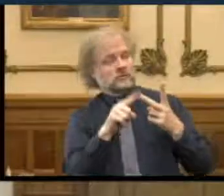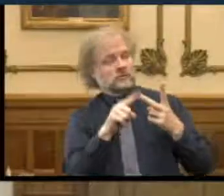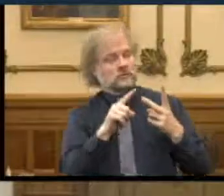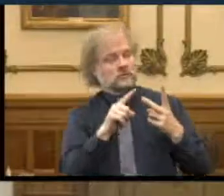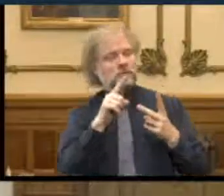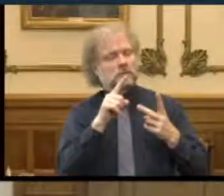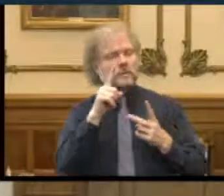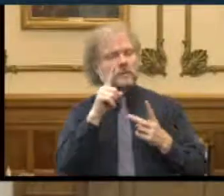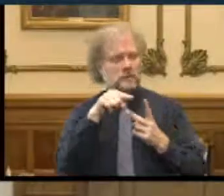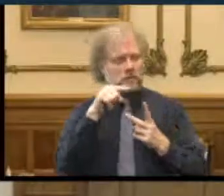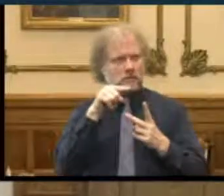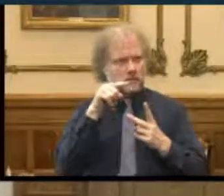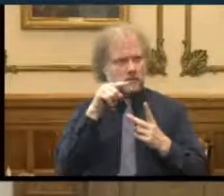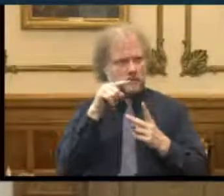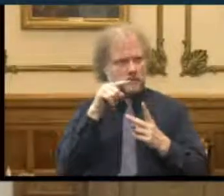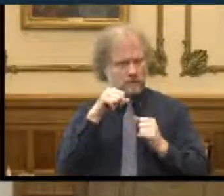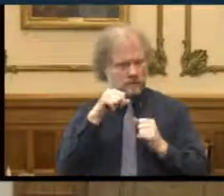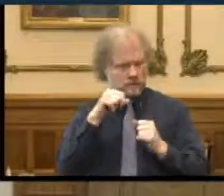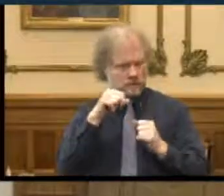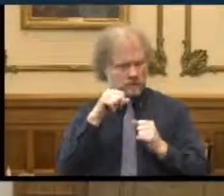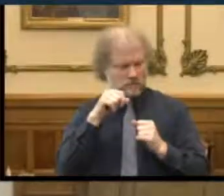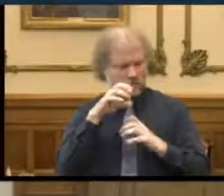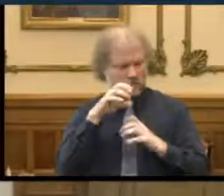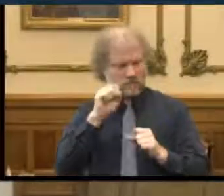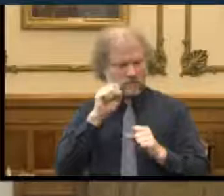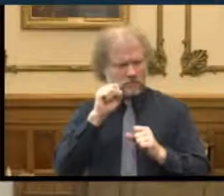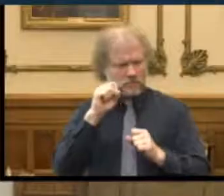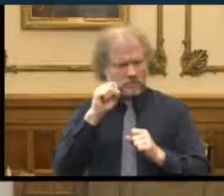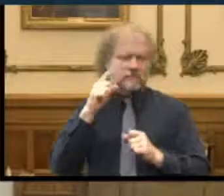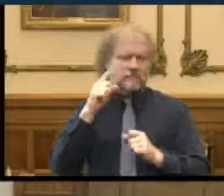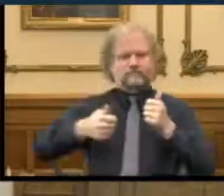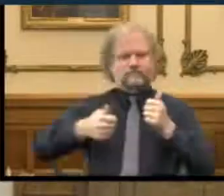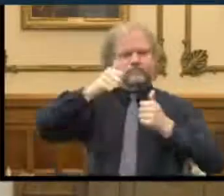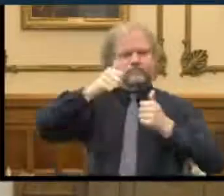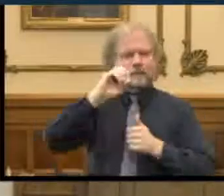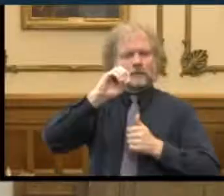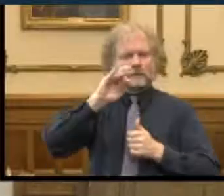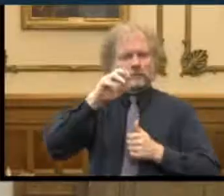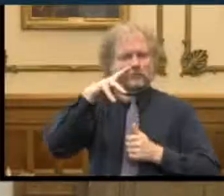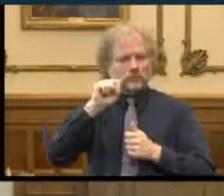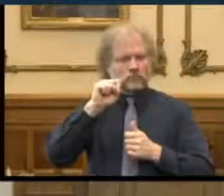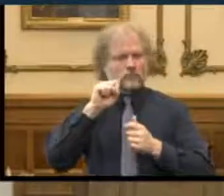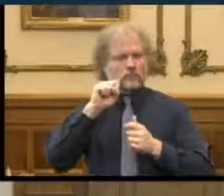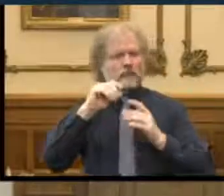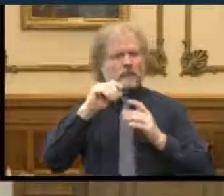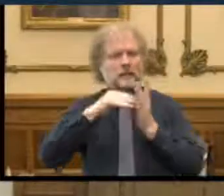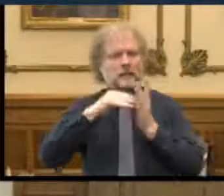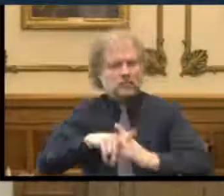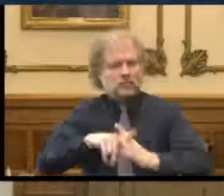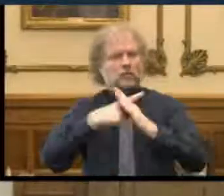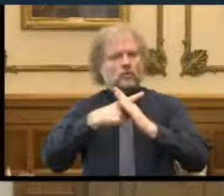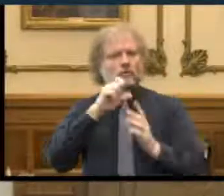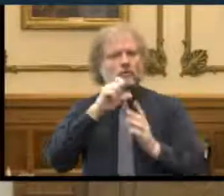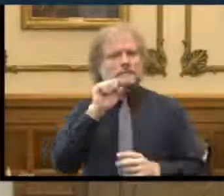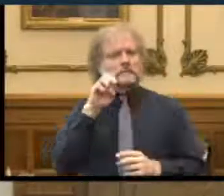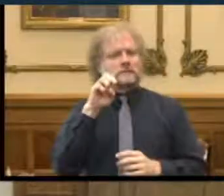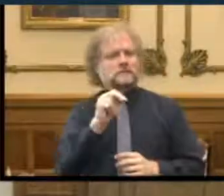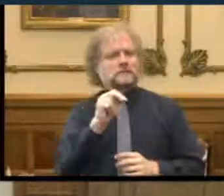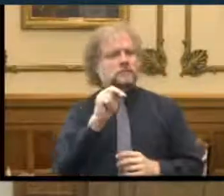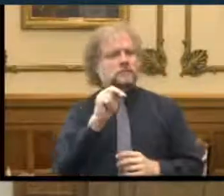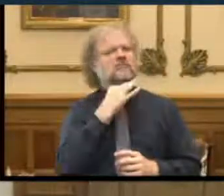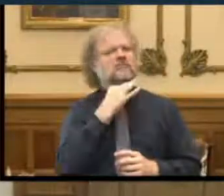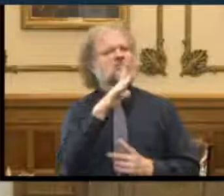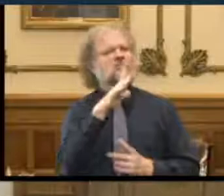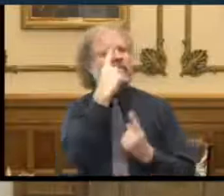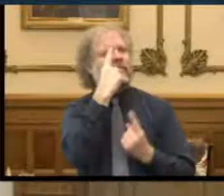to President Trump having discussions with Big Ten commissioners about immediately restarting the season. I just want to know what your thoughts are